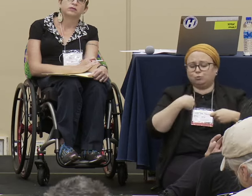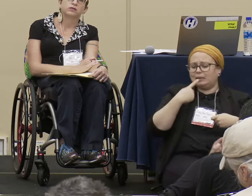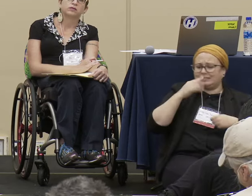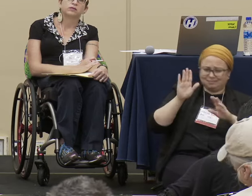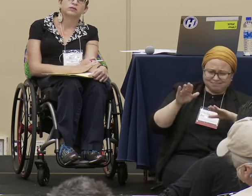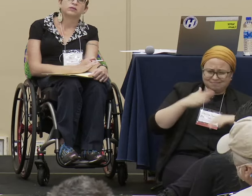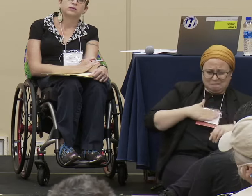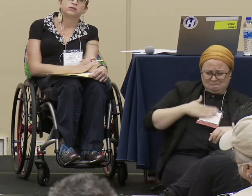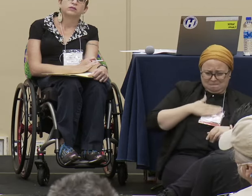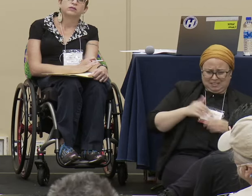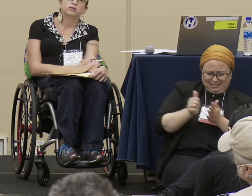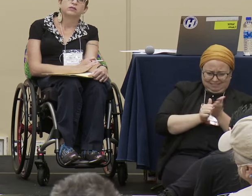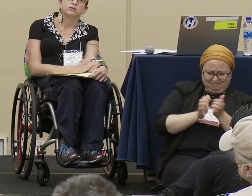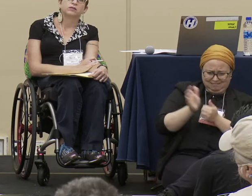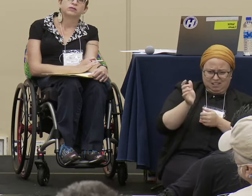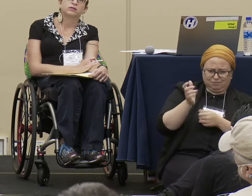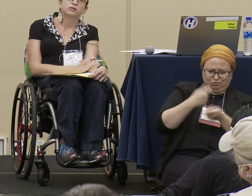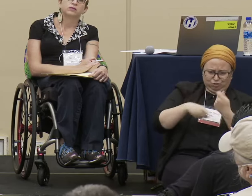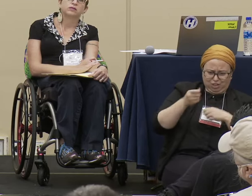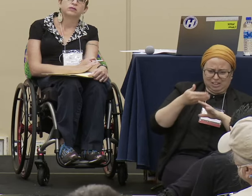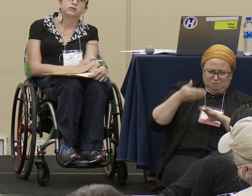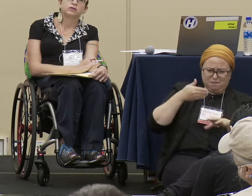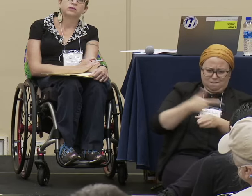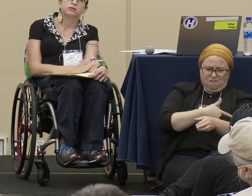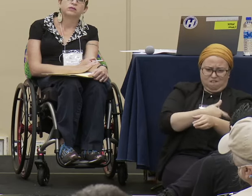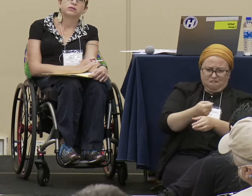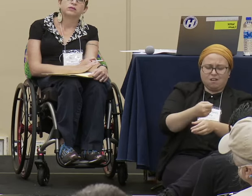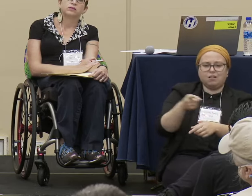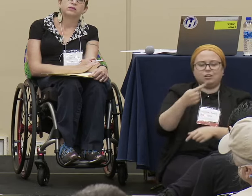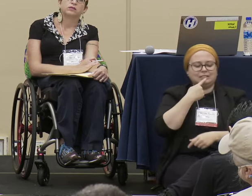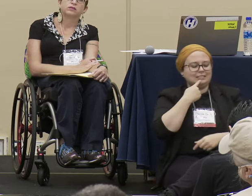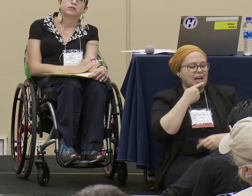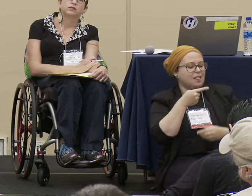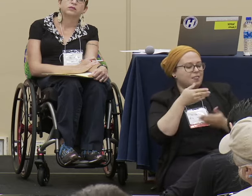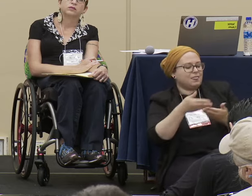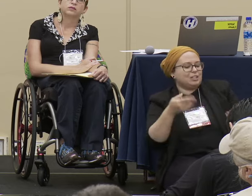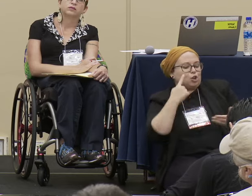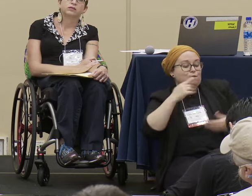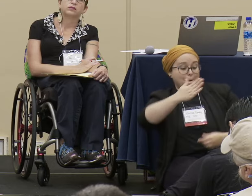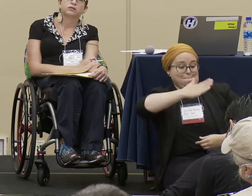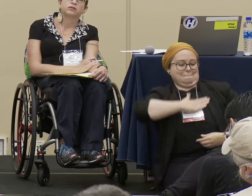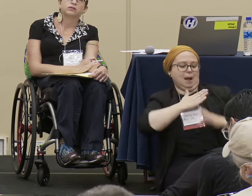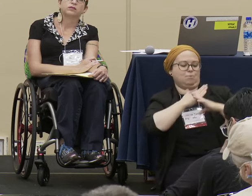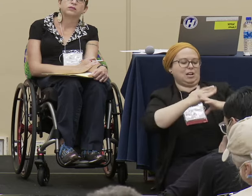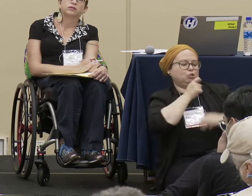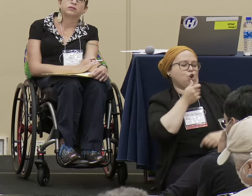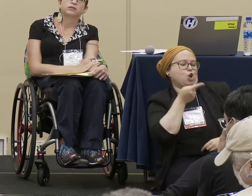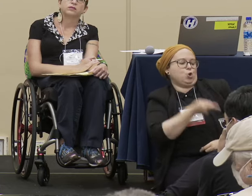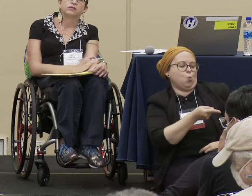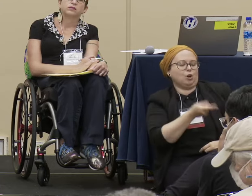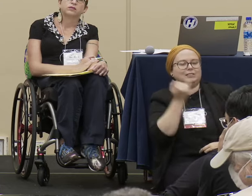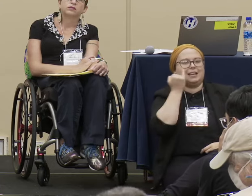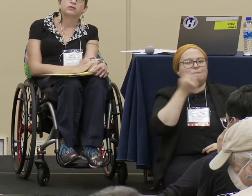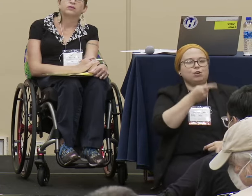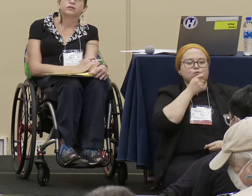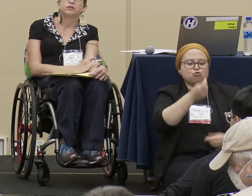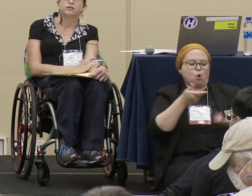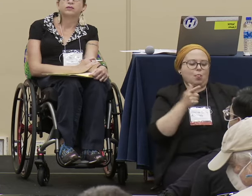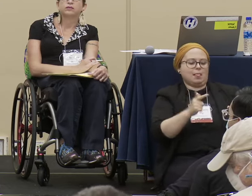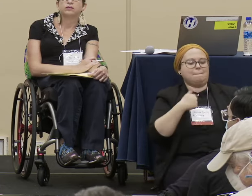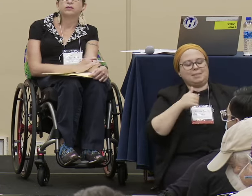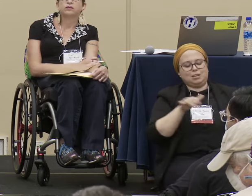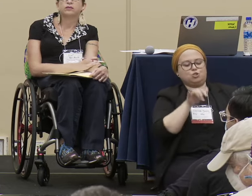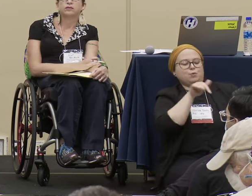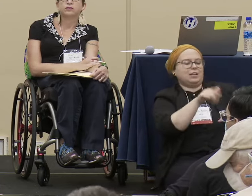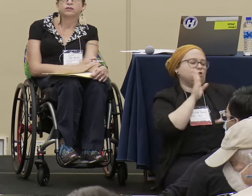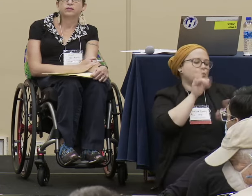if you would change your gloves before drawing my blood. And she said, these are for my protection, not yours. If you don't let me do this, you're getting written up.